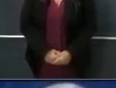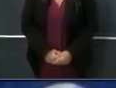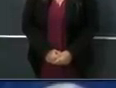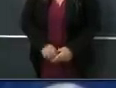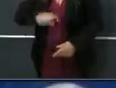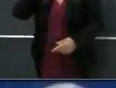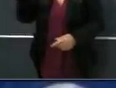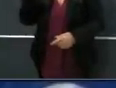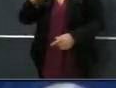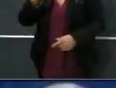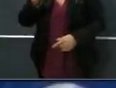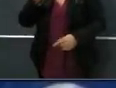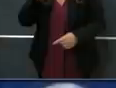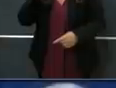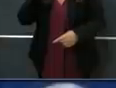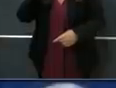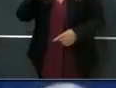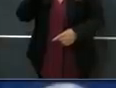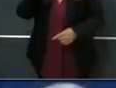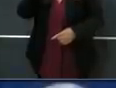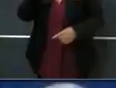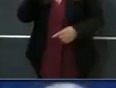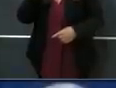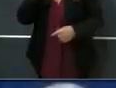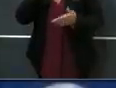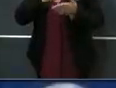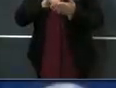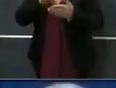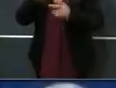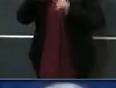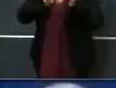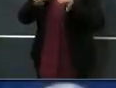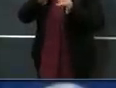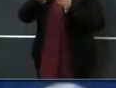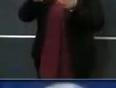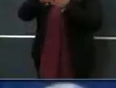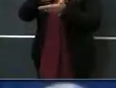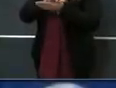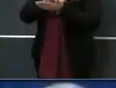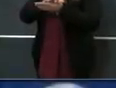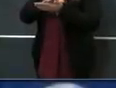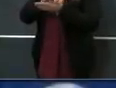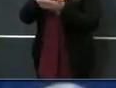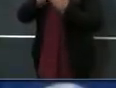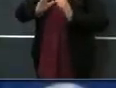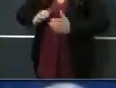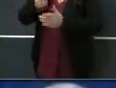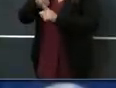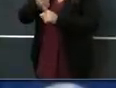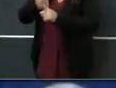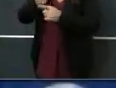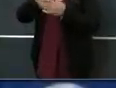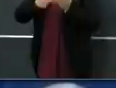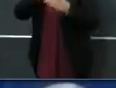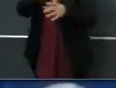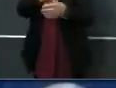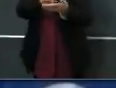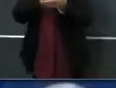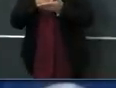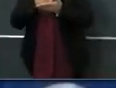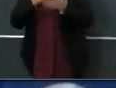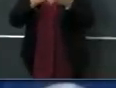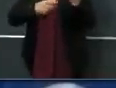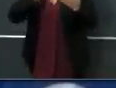Governor, last week you mentioned that undocumented workers are going to get financial help, and we're getting a lot of calls from viewers wondering